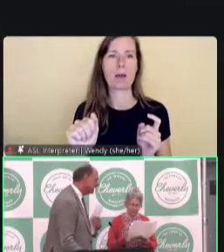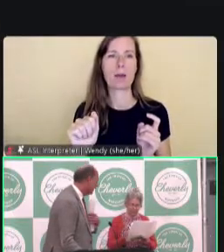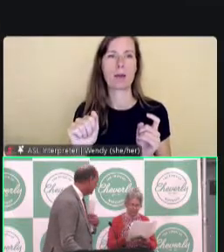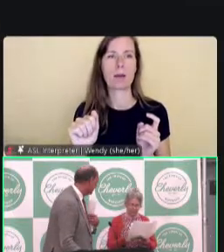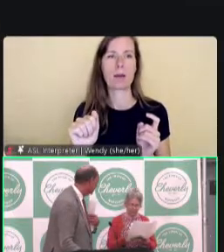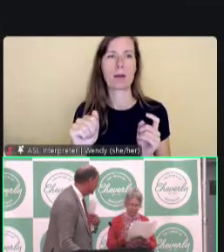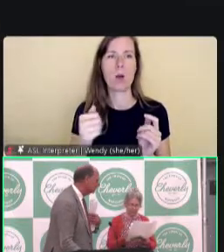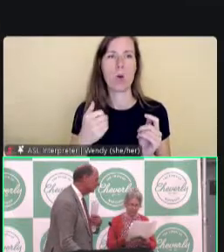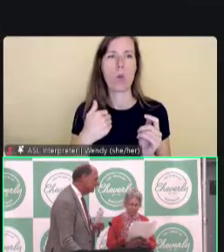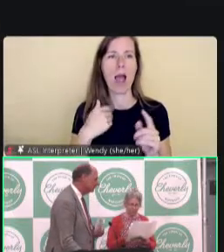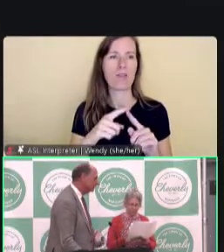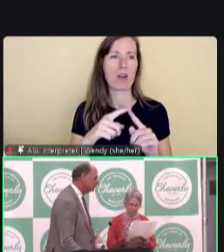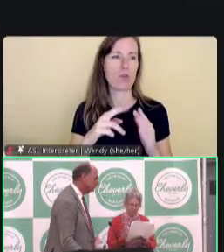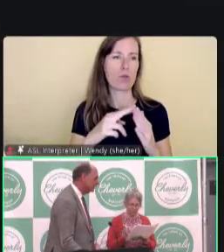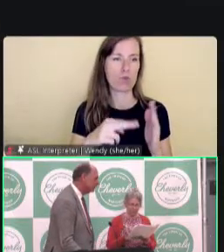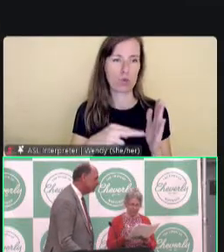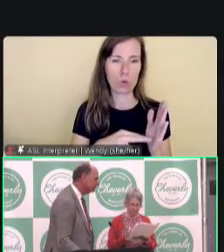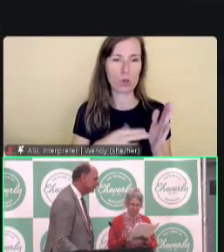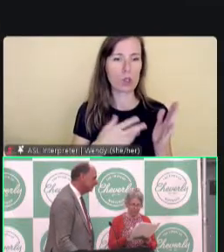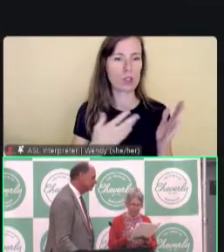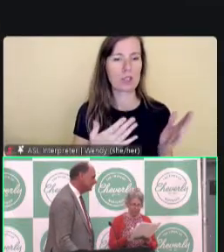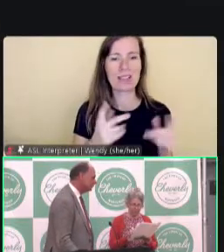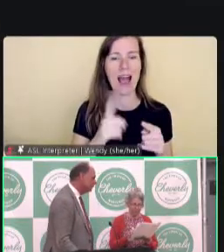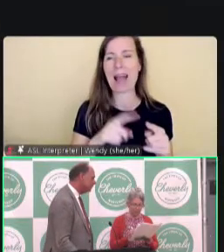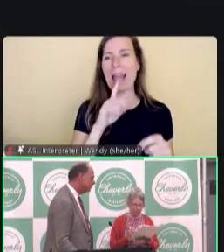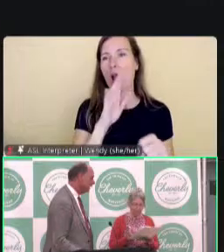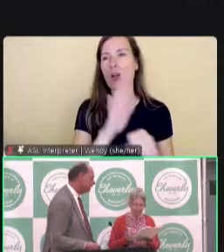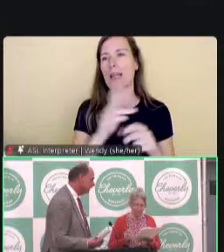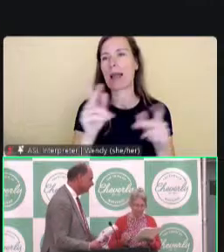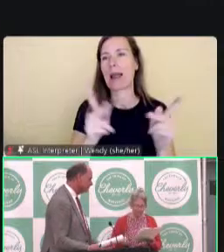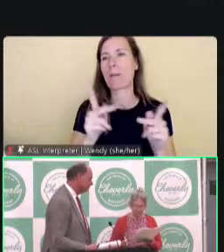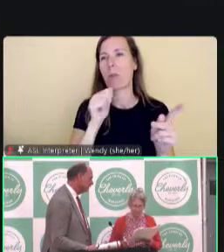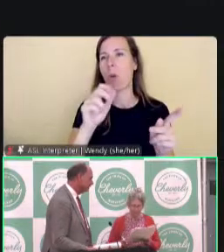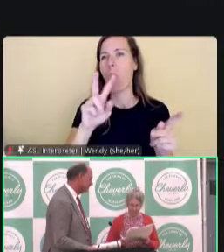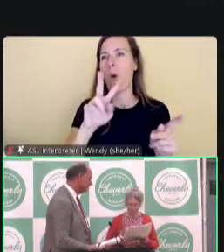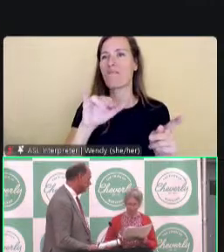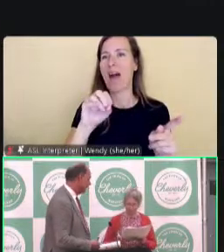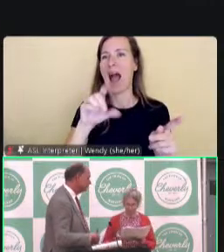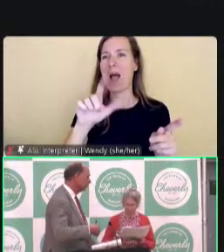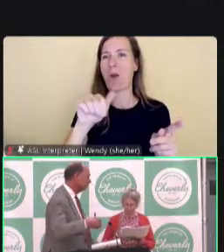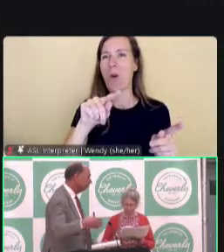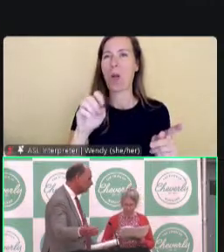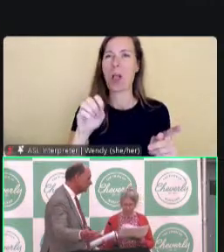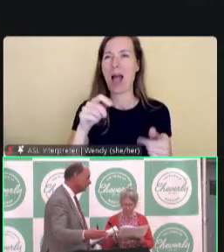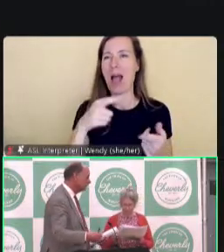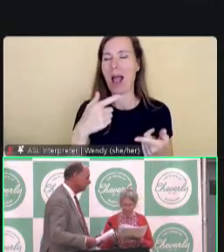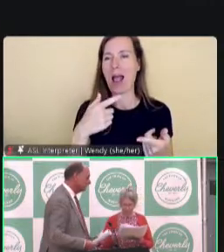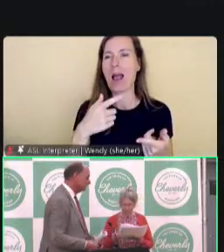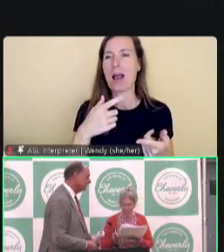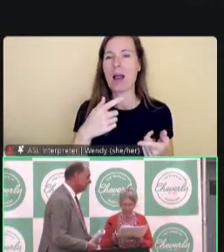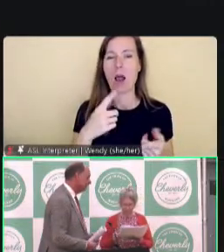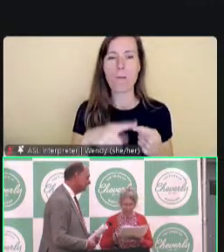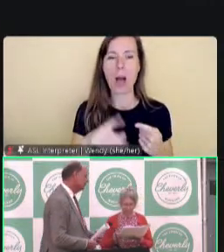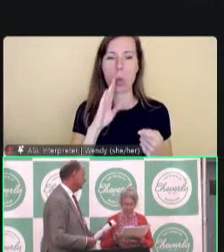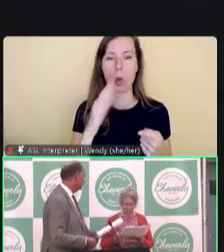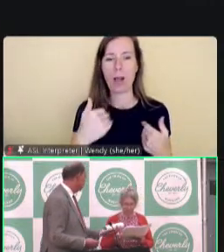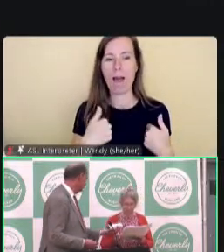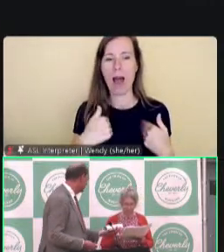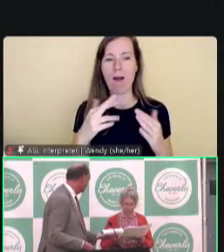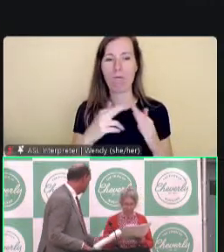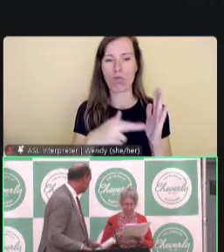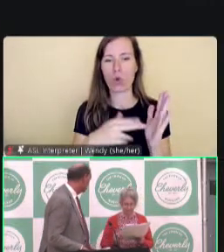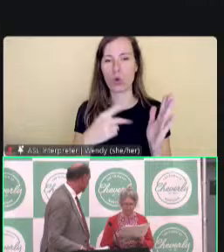I can't guarantee there's never going to be violations of something, there will be a mechanism in place to say you can't park your boat there, you can't